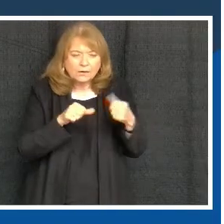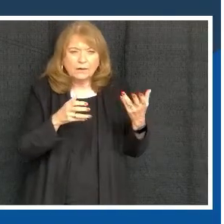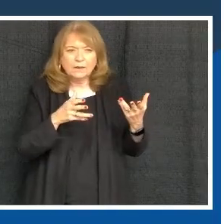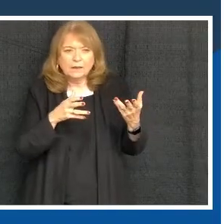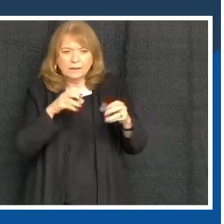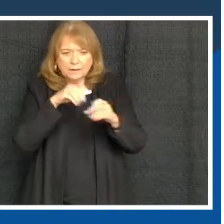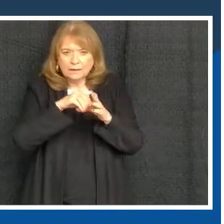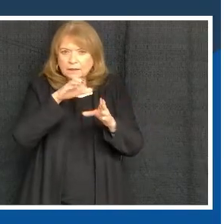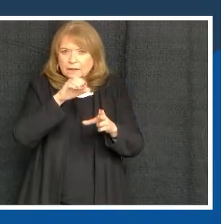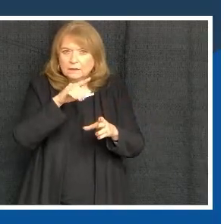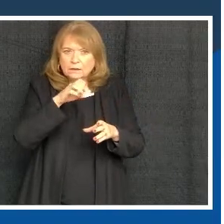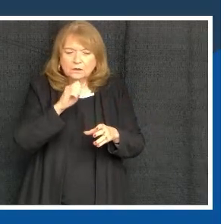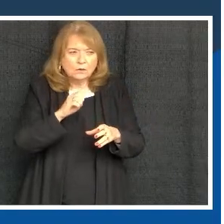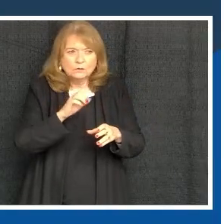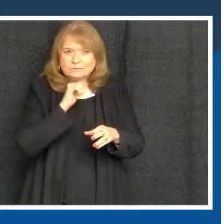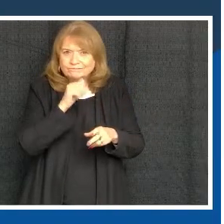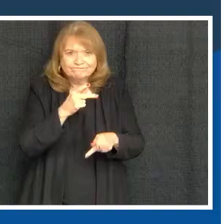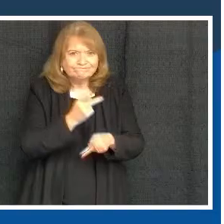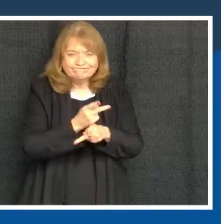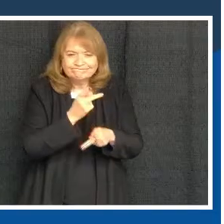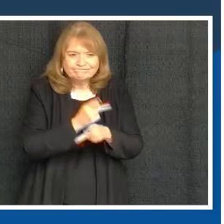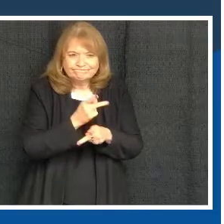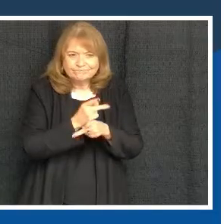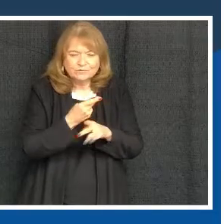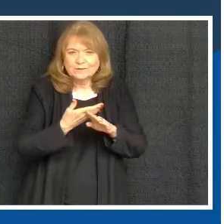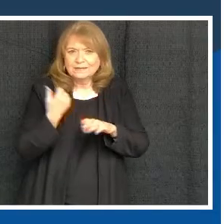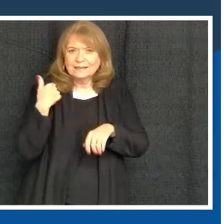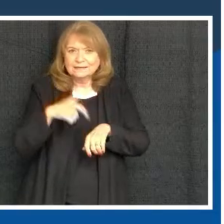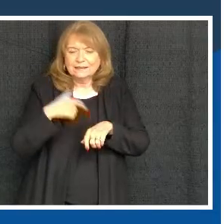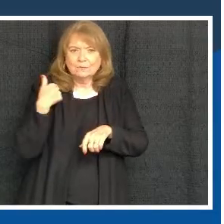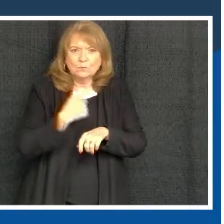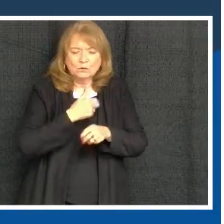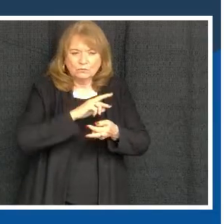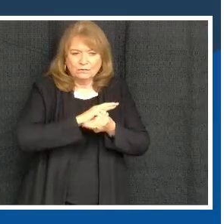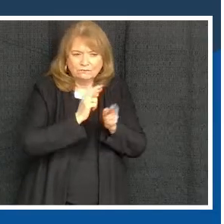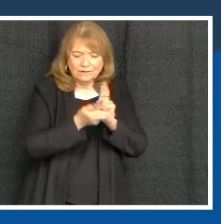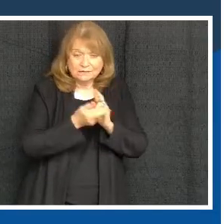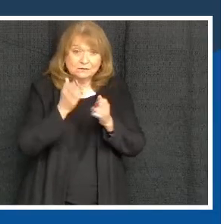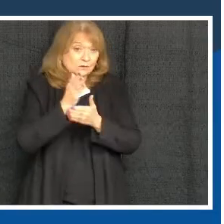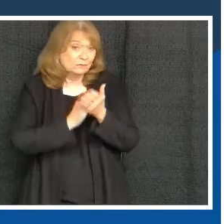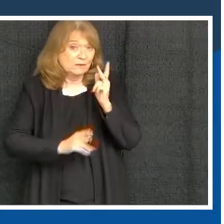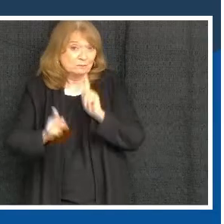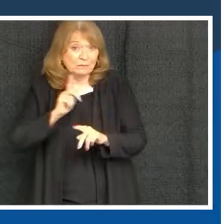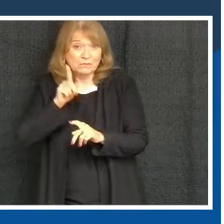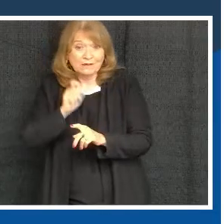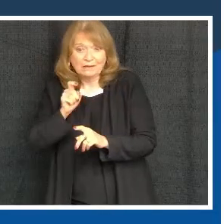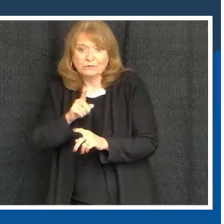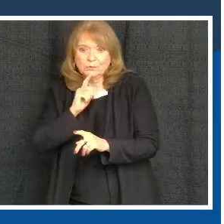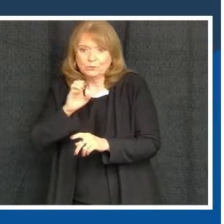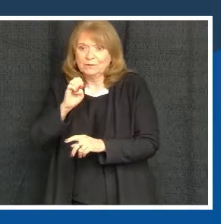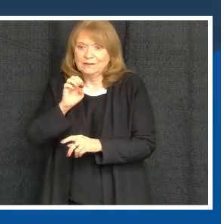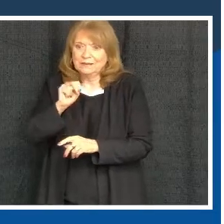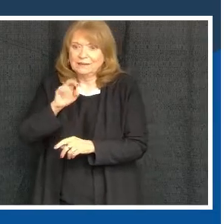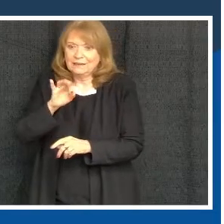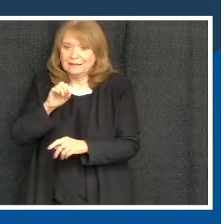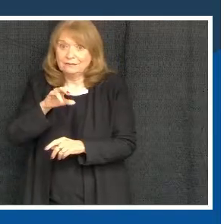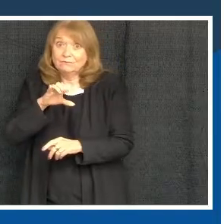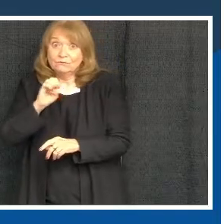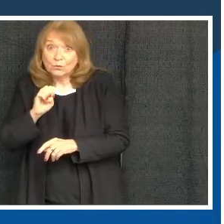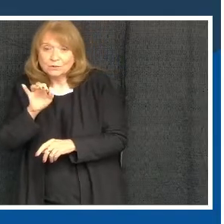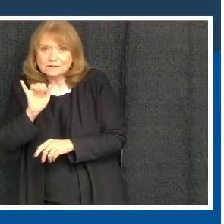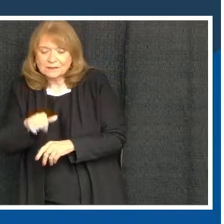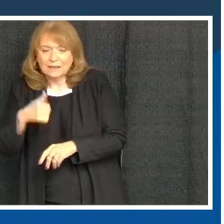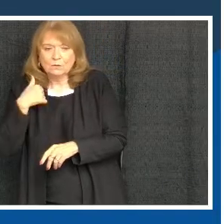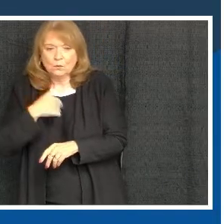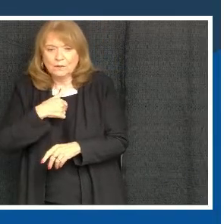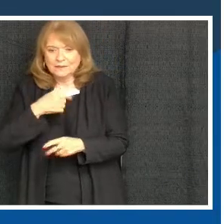code was not addressed. So at the request of some of the people that have to enforce the sidewalk ordinance, we put our heads together